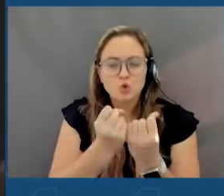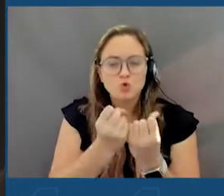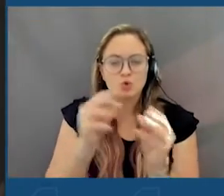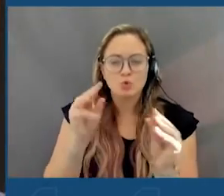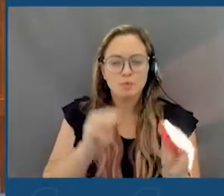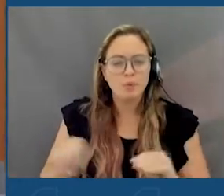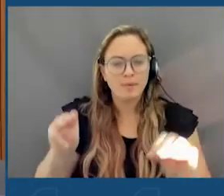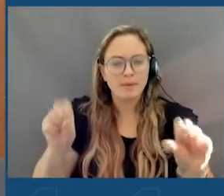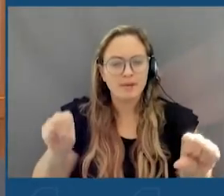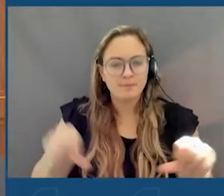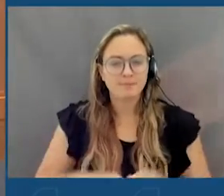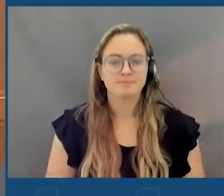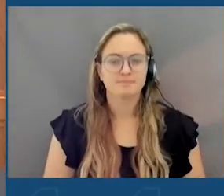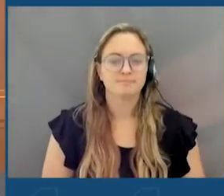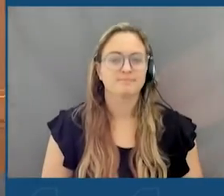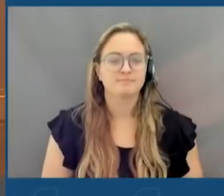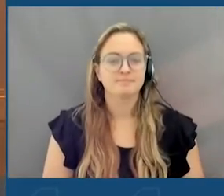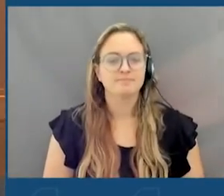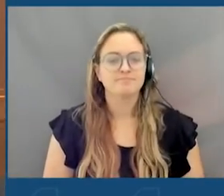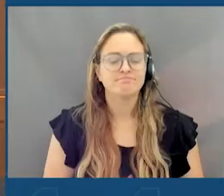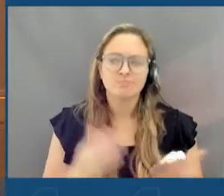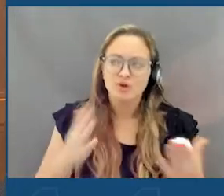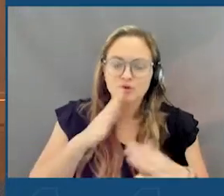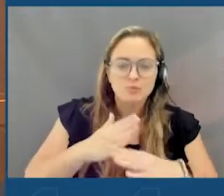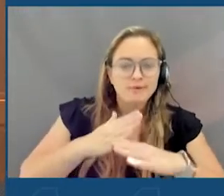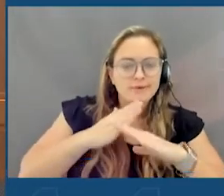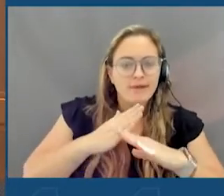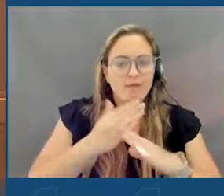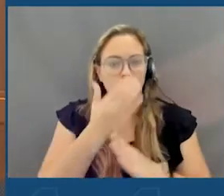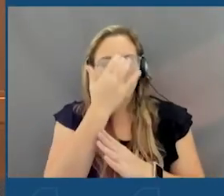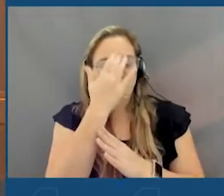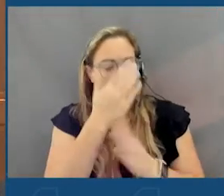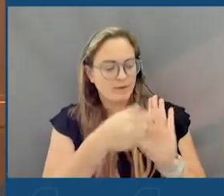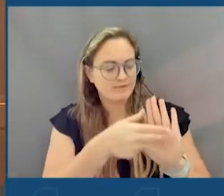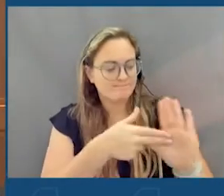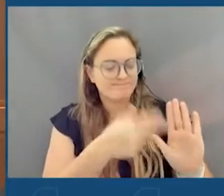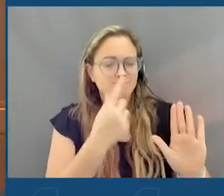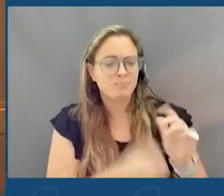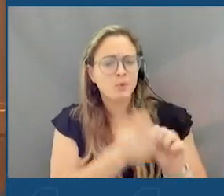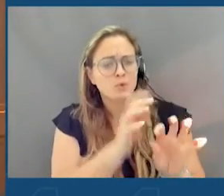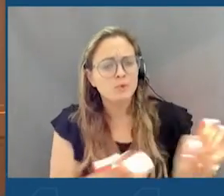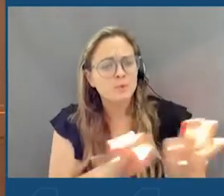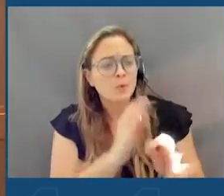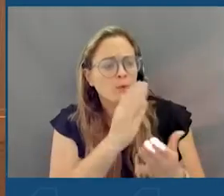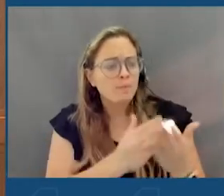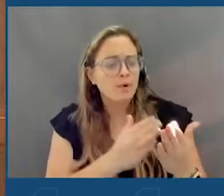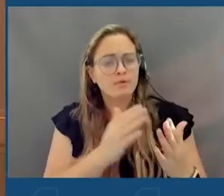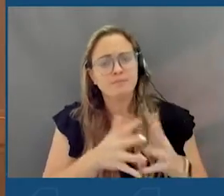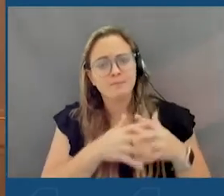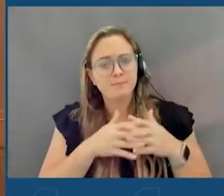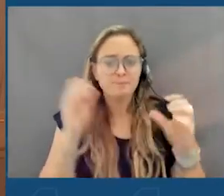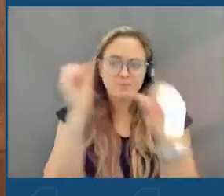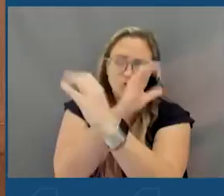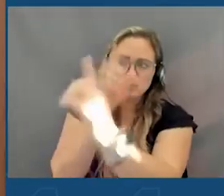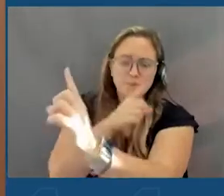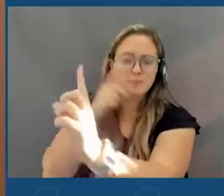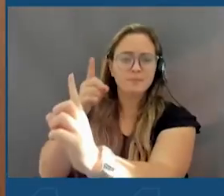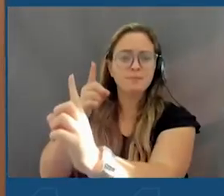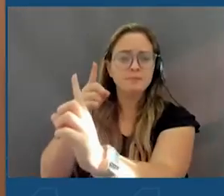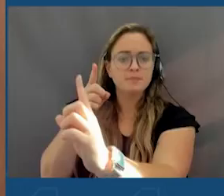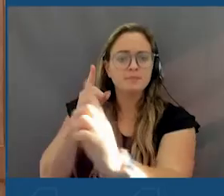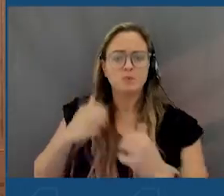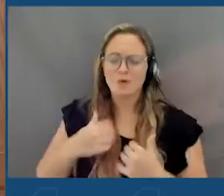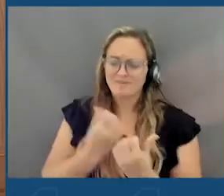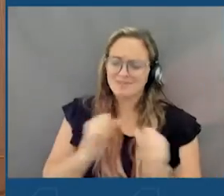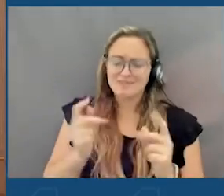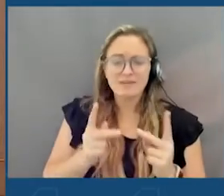And today we're here to protect what is known as the most important part of the American dream, the ability to have a safe roof